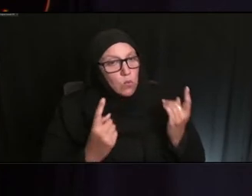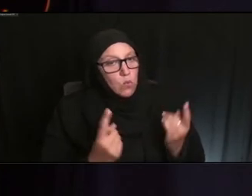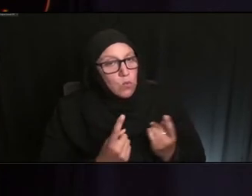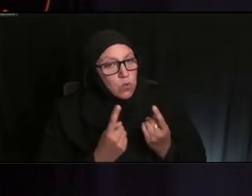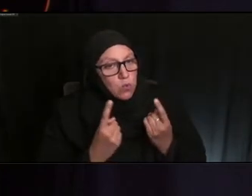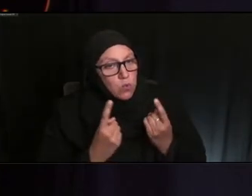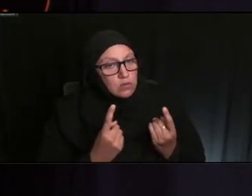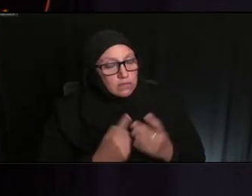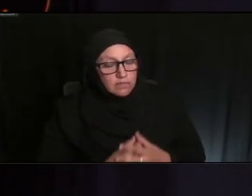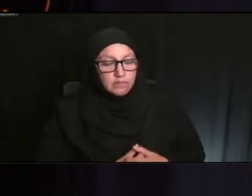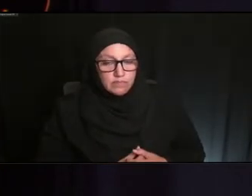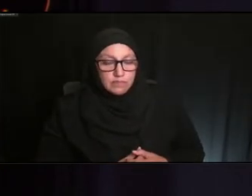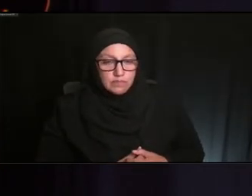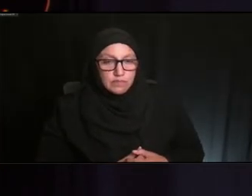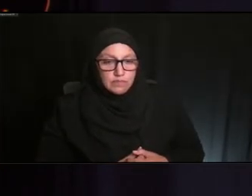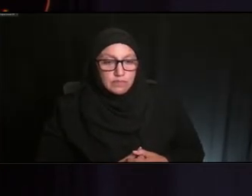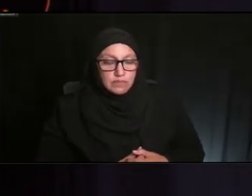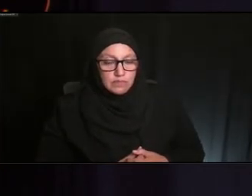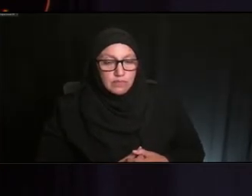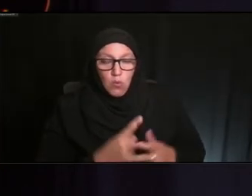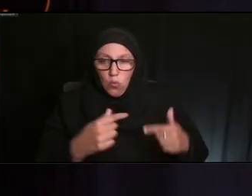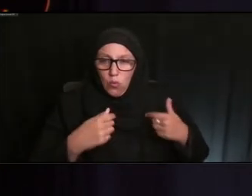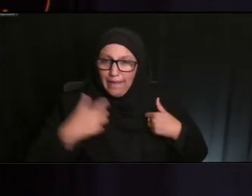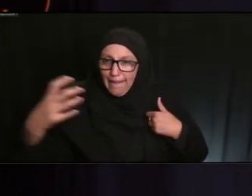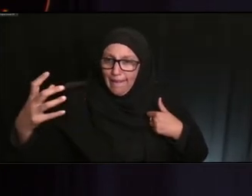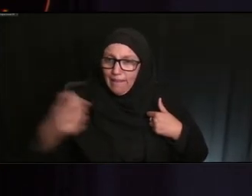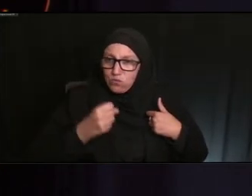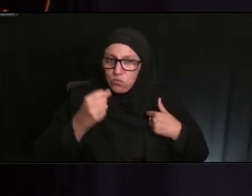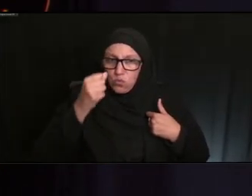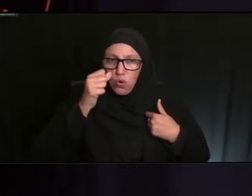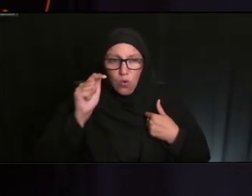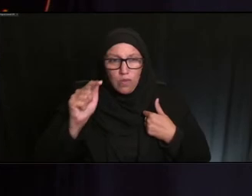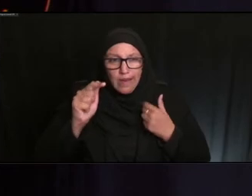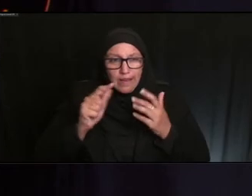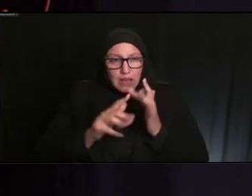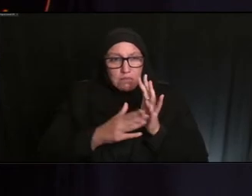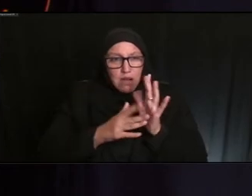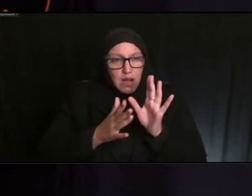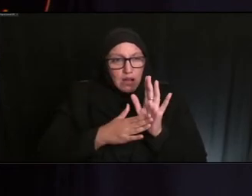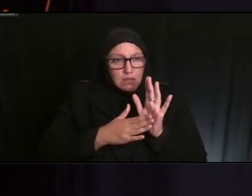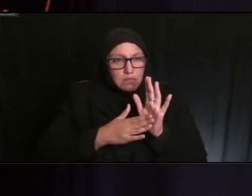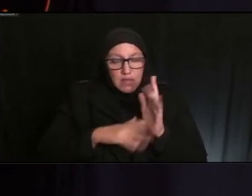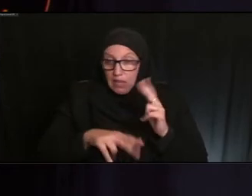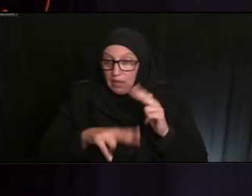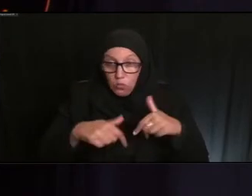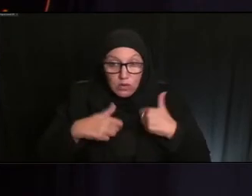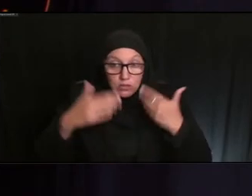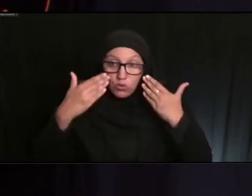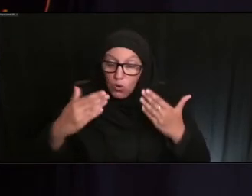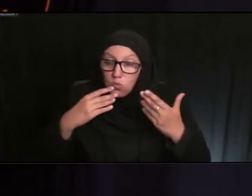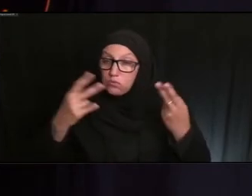result, ignorance dies? Number two is, what is